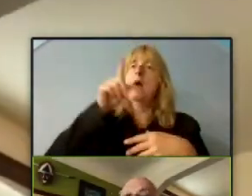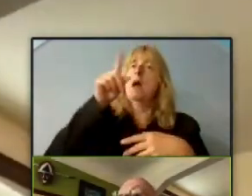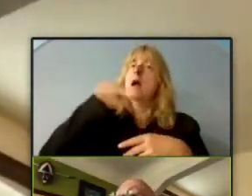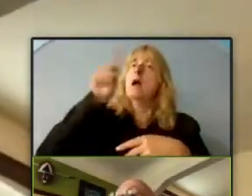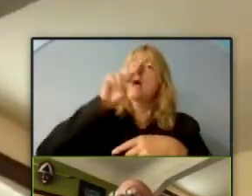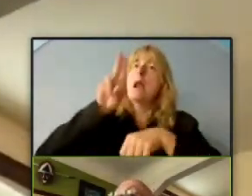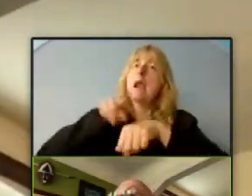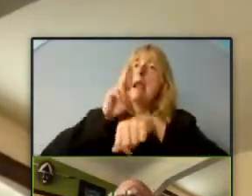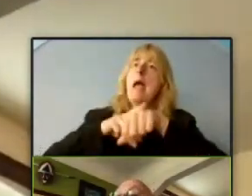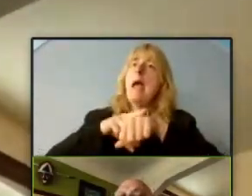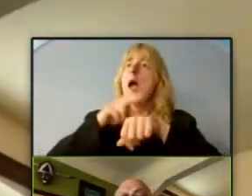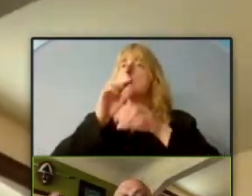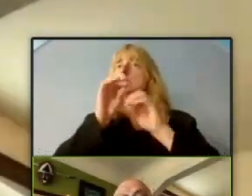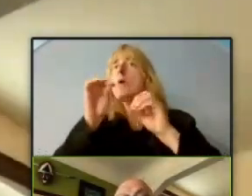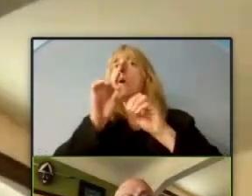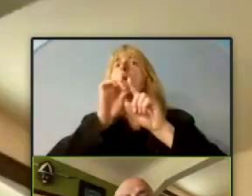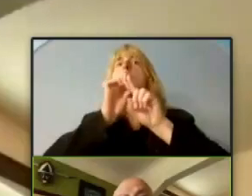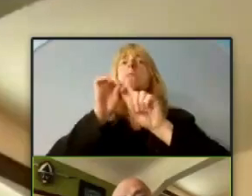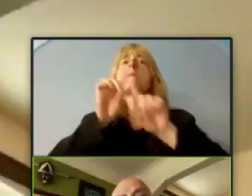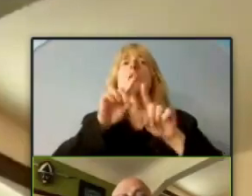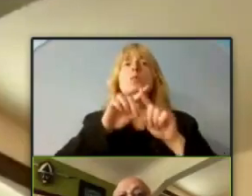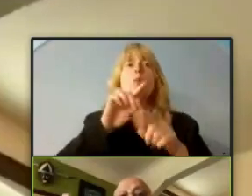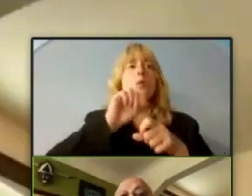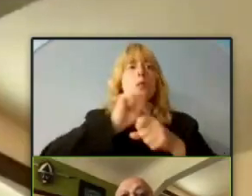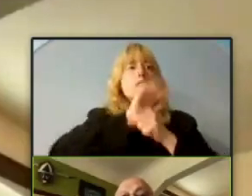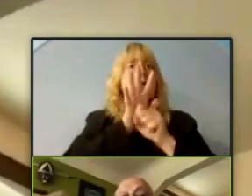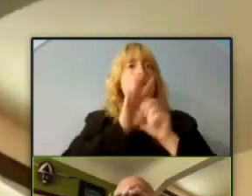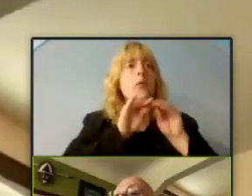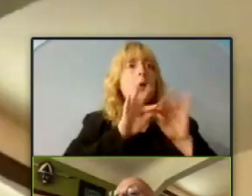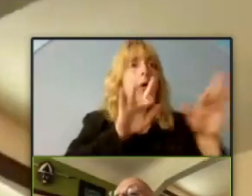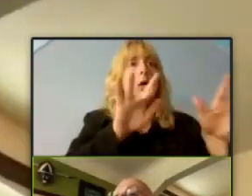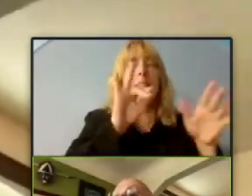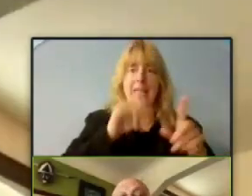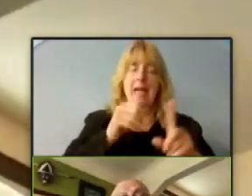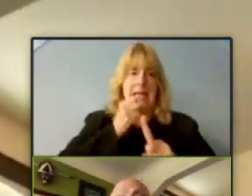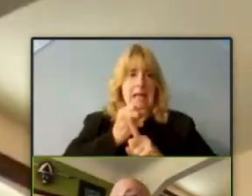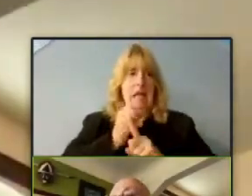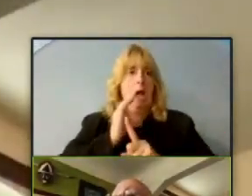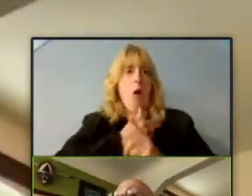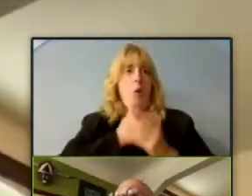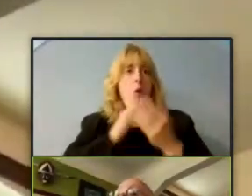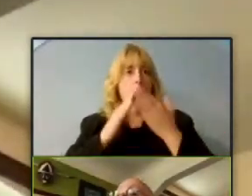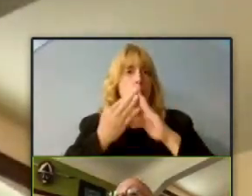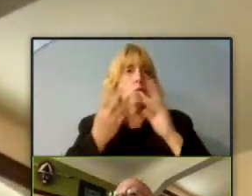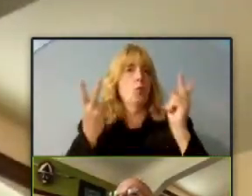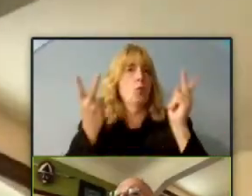COVID pandemic, which essentially is hitting our communities the worst,